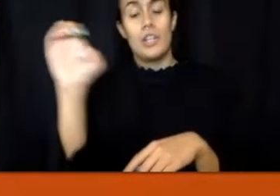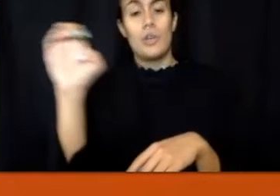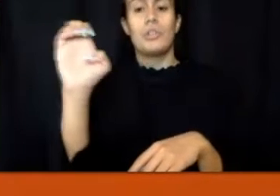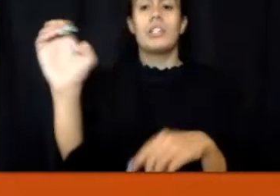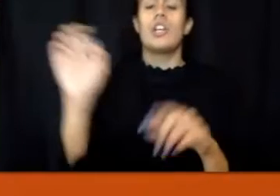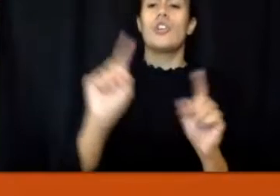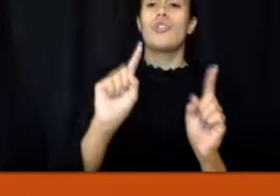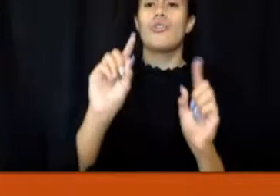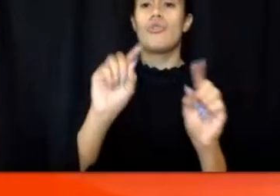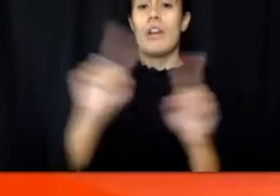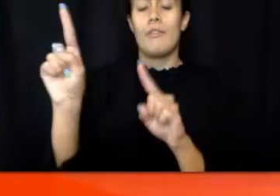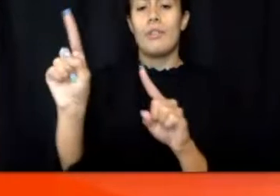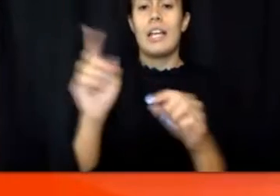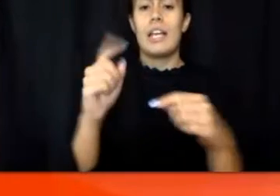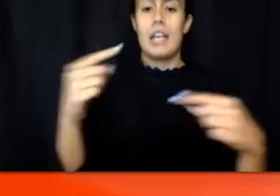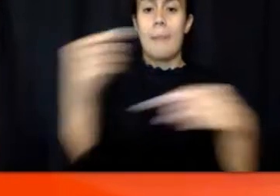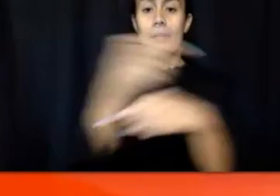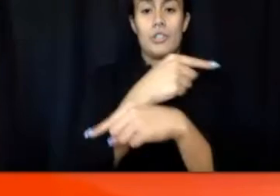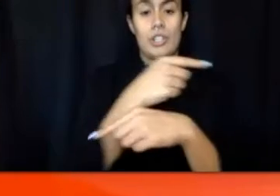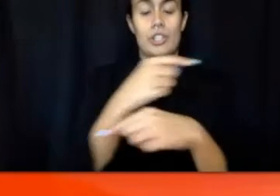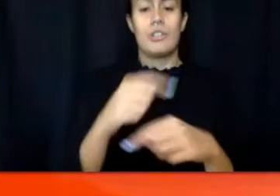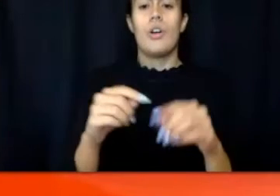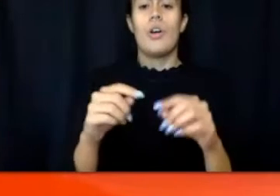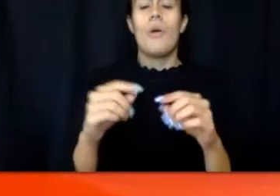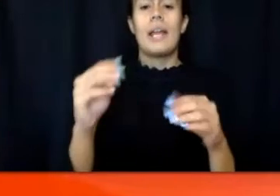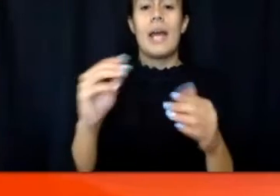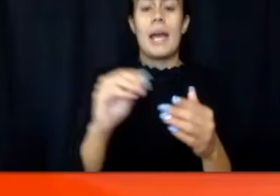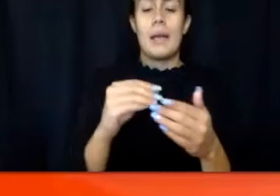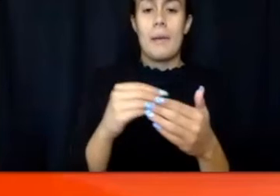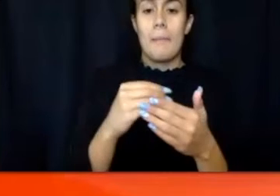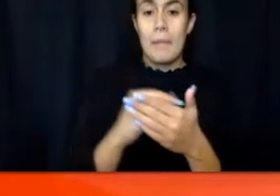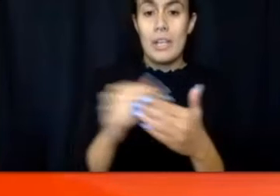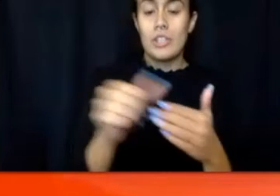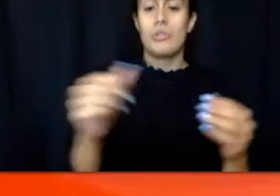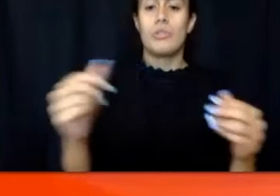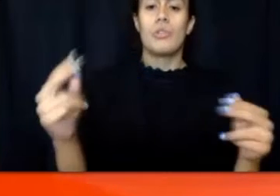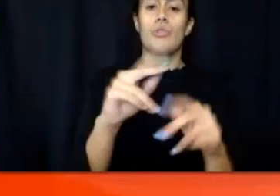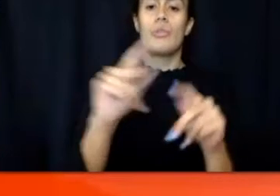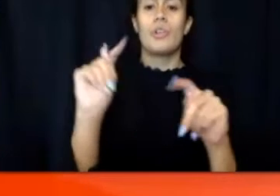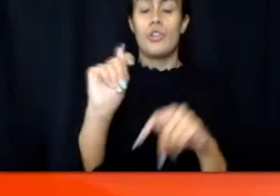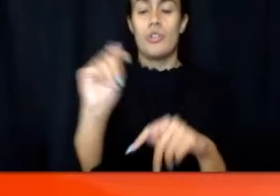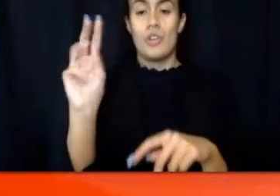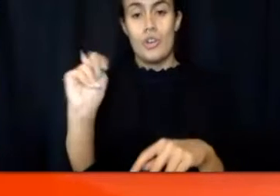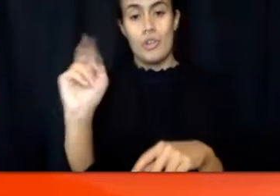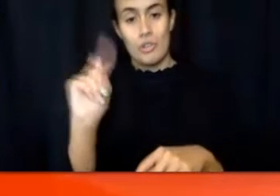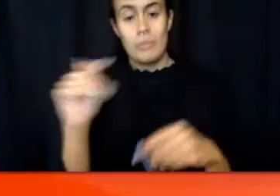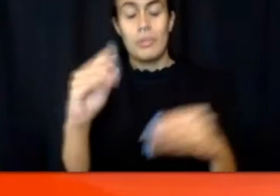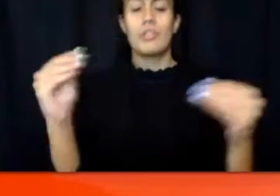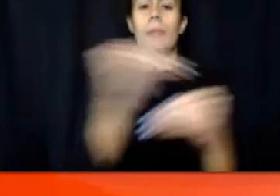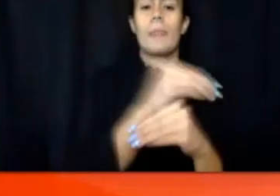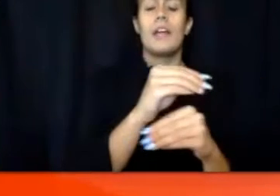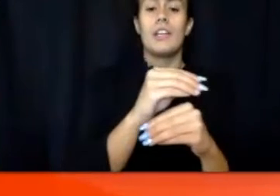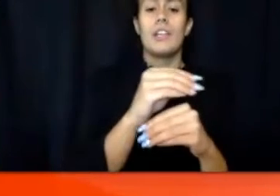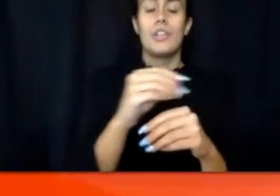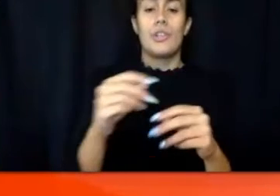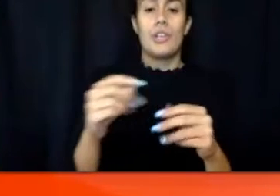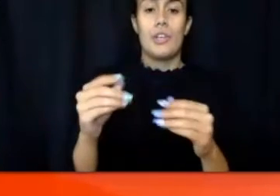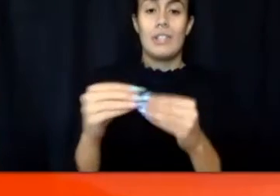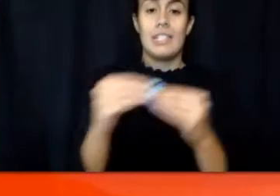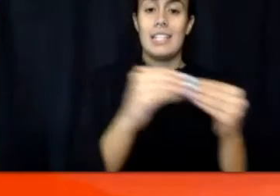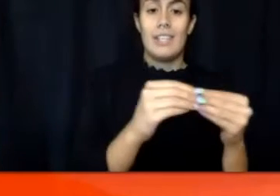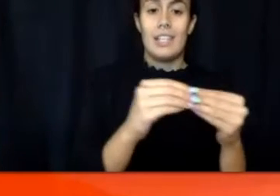in the opposite direction. When a message passes from the one neuron to the next, the receiving neuron